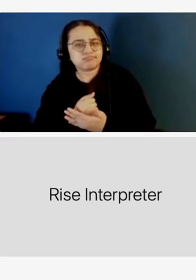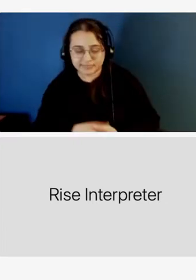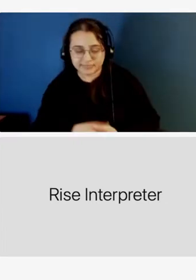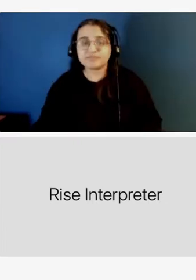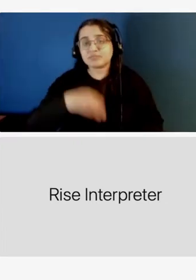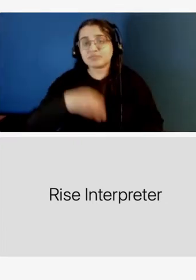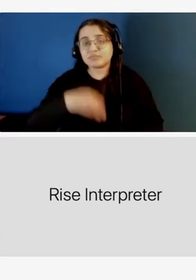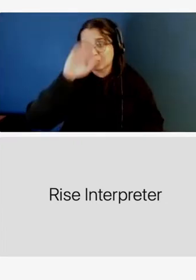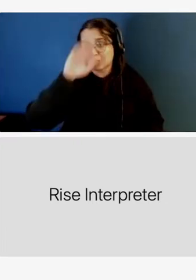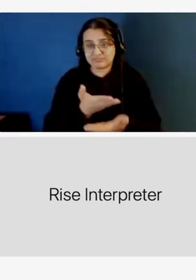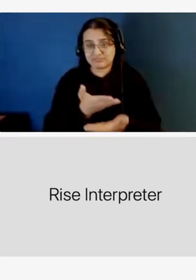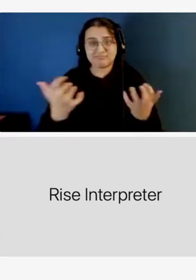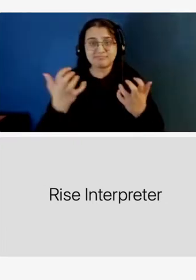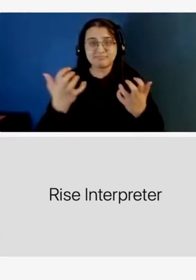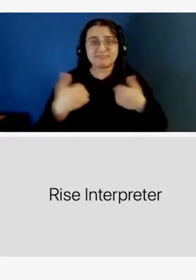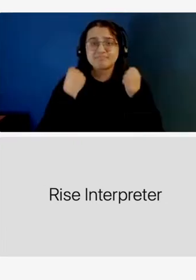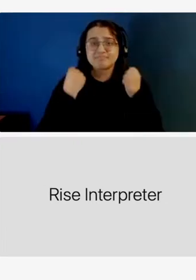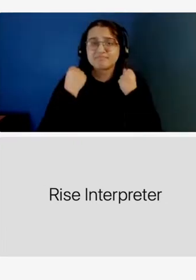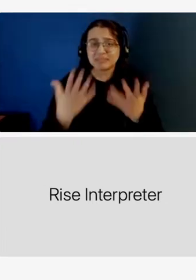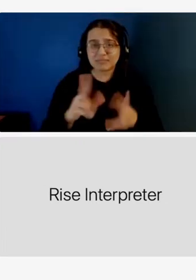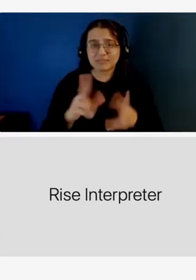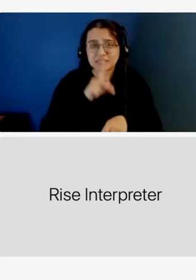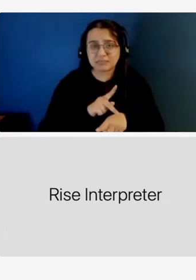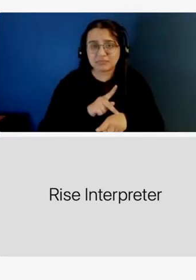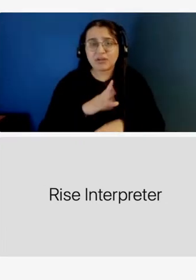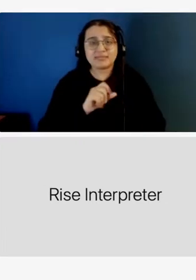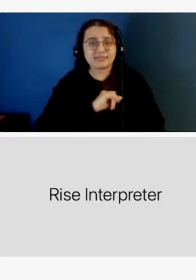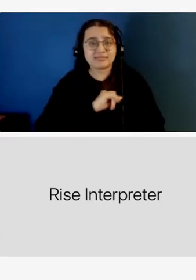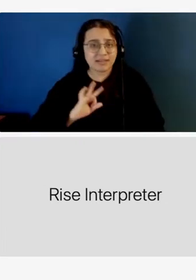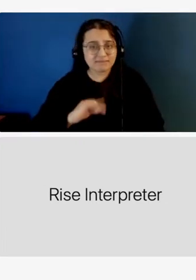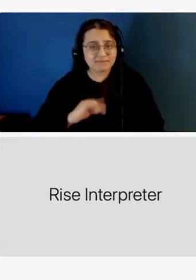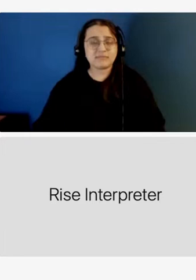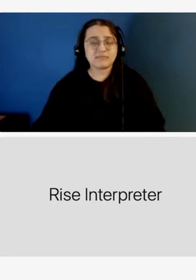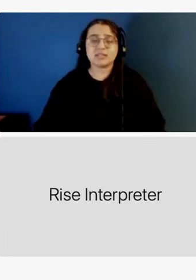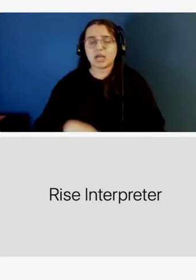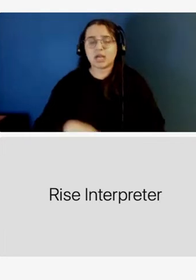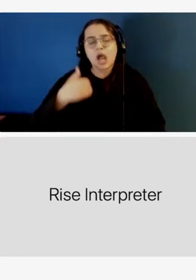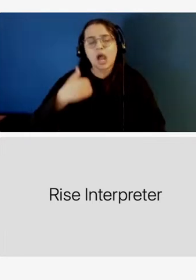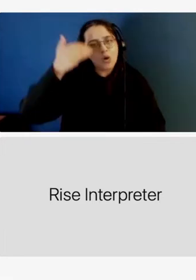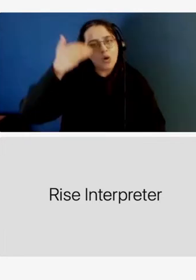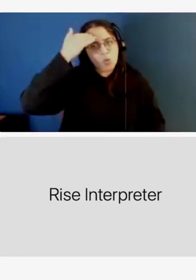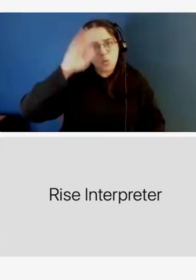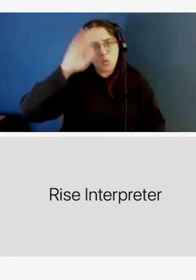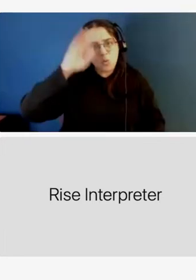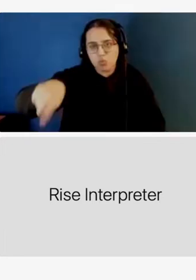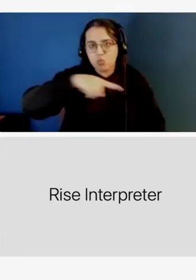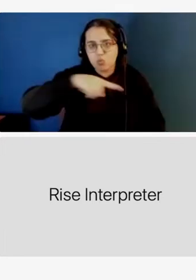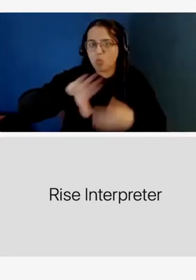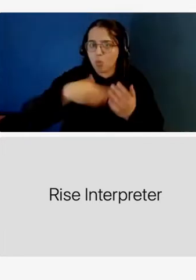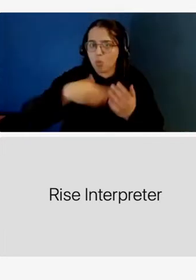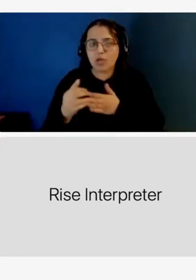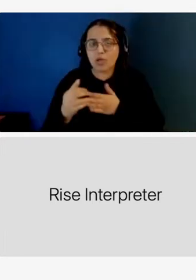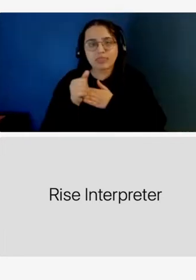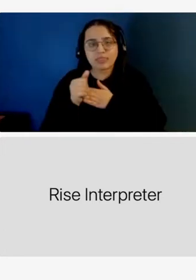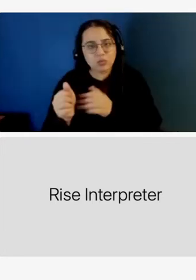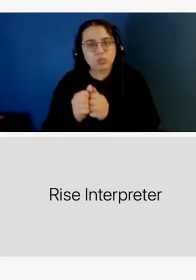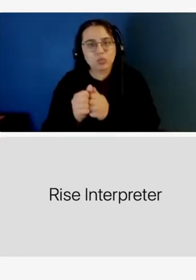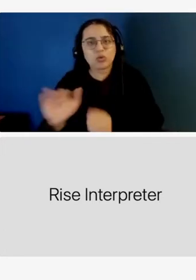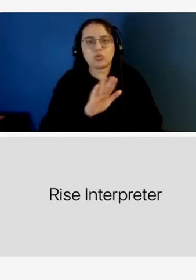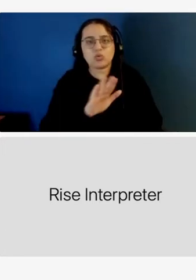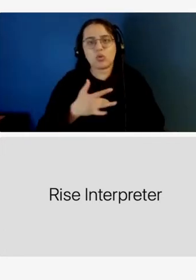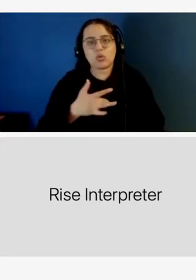staff. I know that you all lead with your heart, because you wouldn't be in